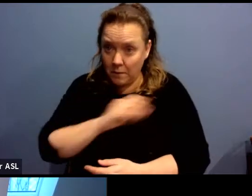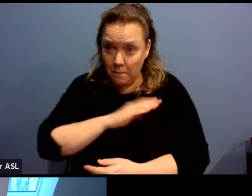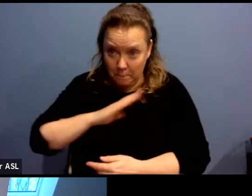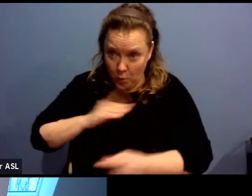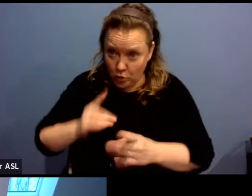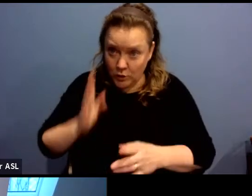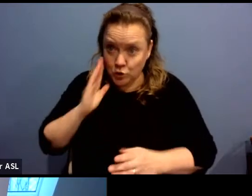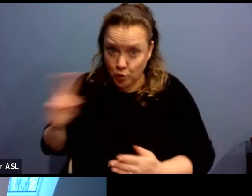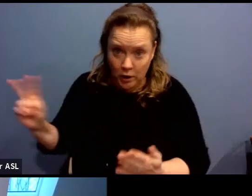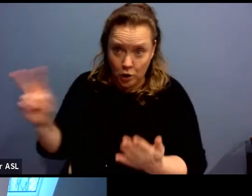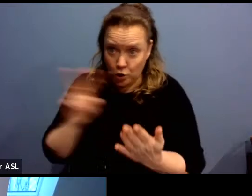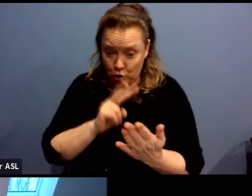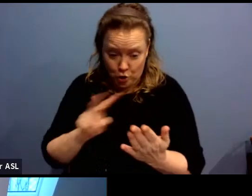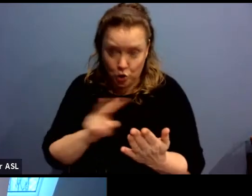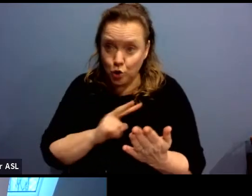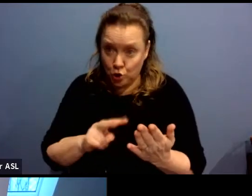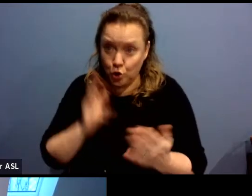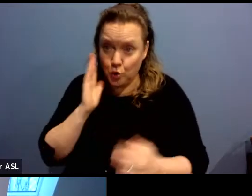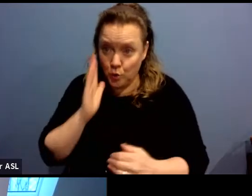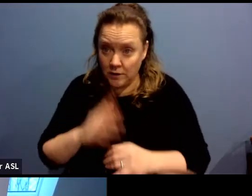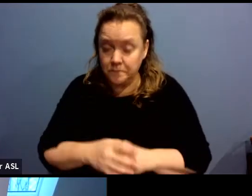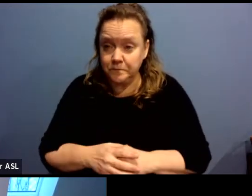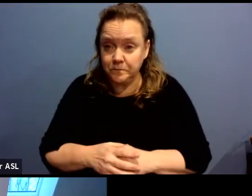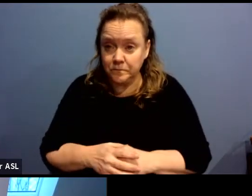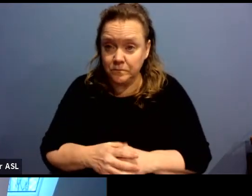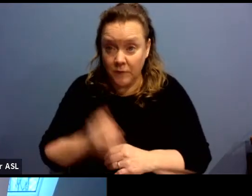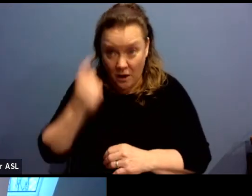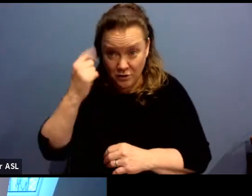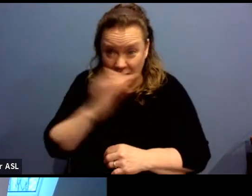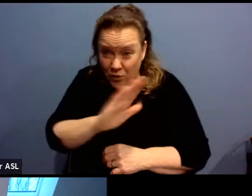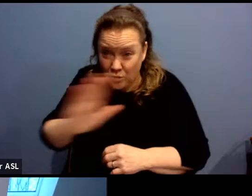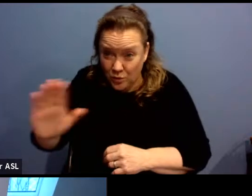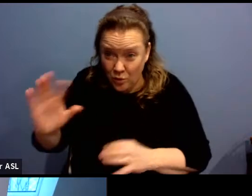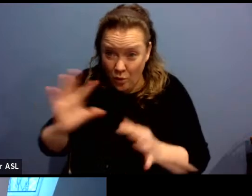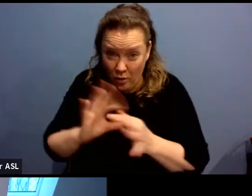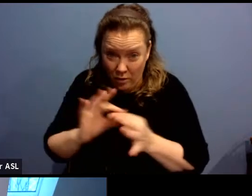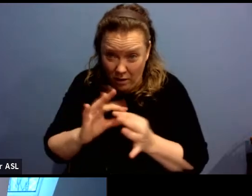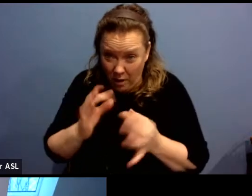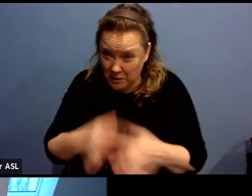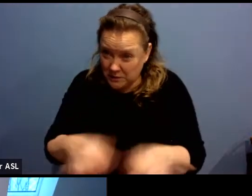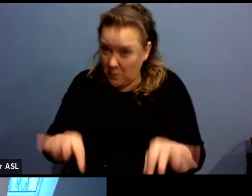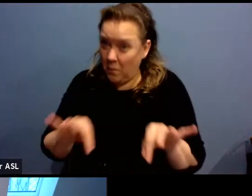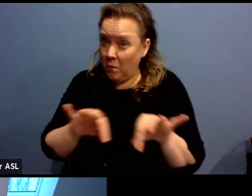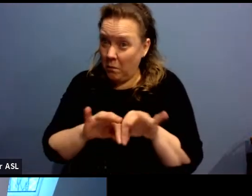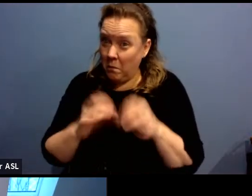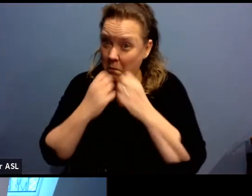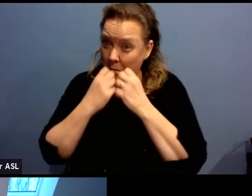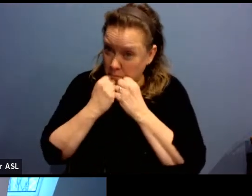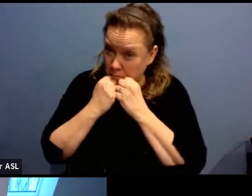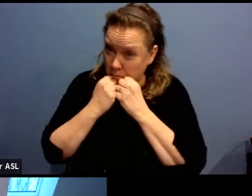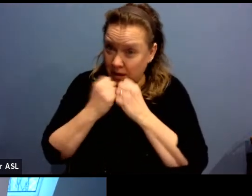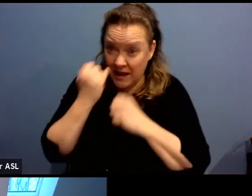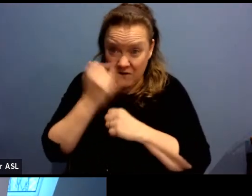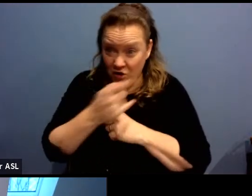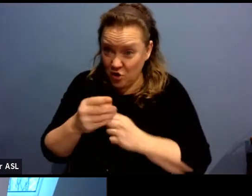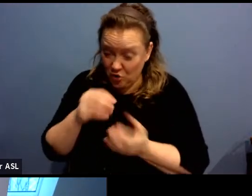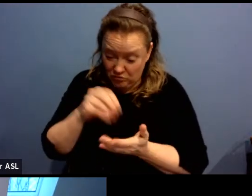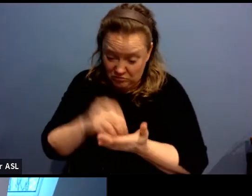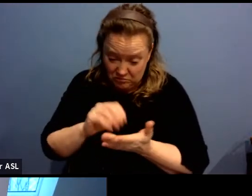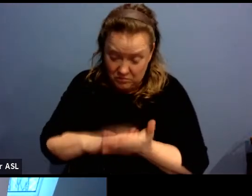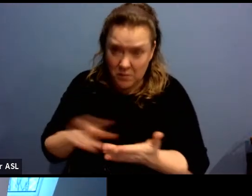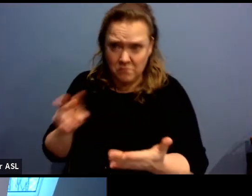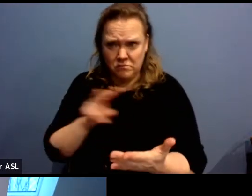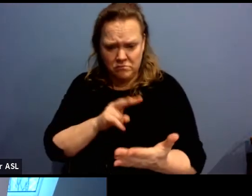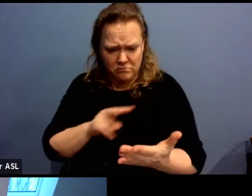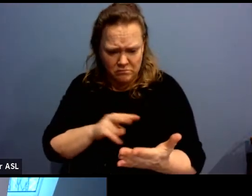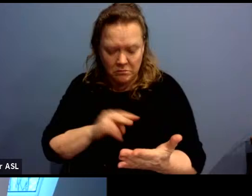Directors. Changes to the options presented here tonight may be proposed in response to testimony received